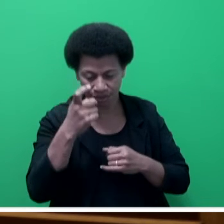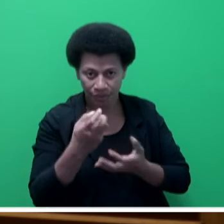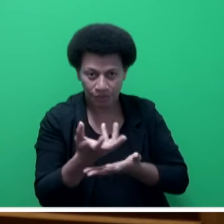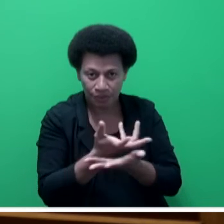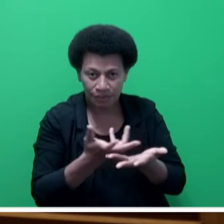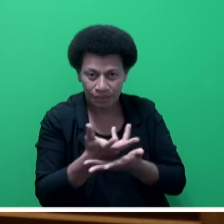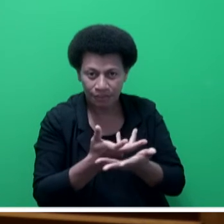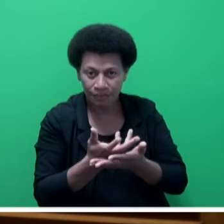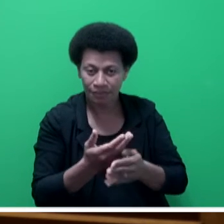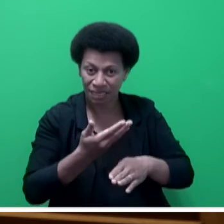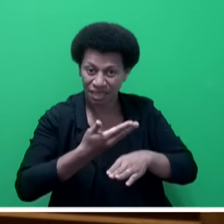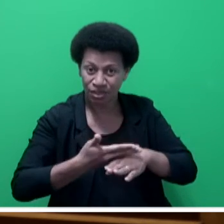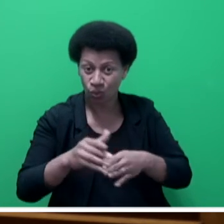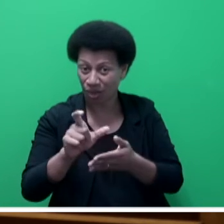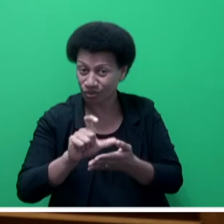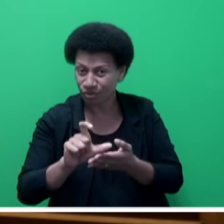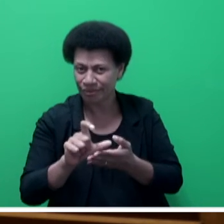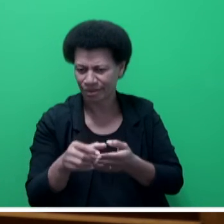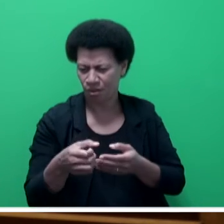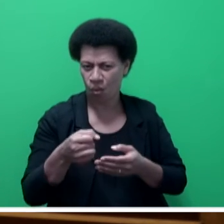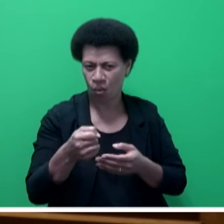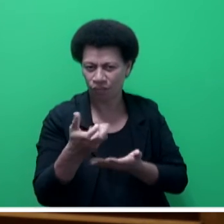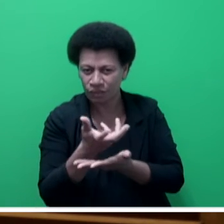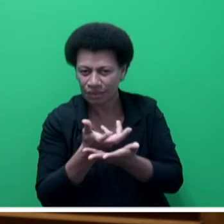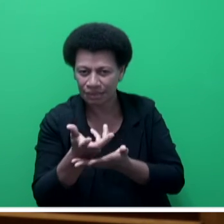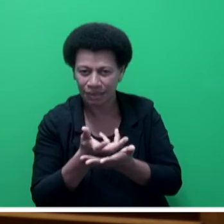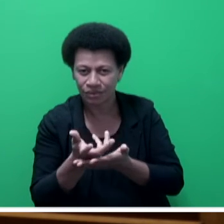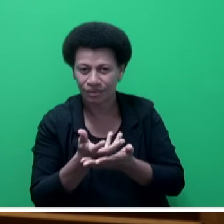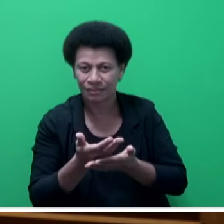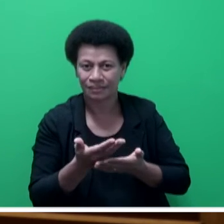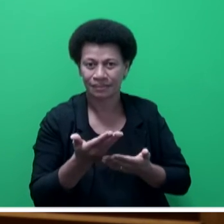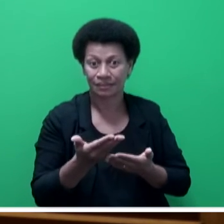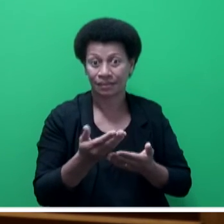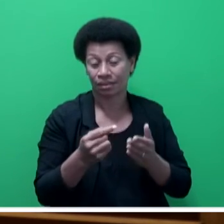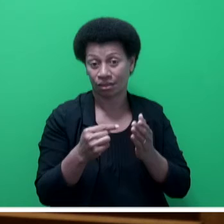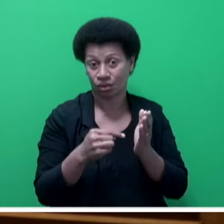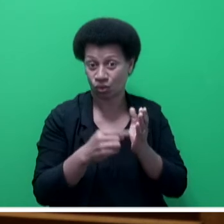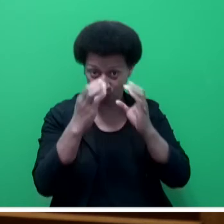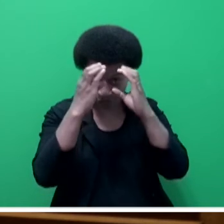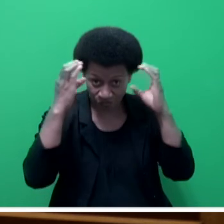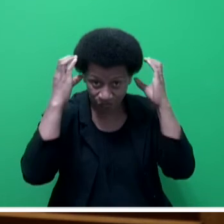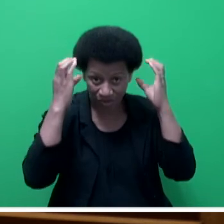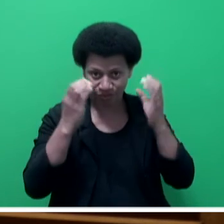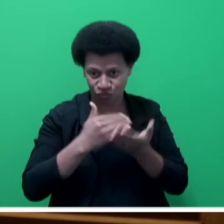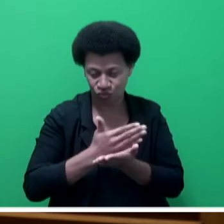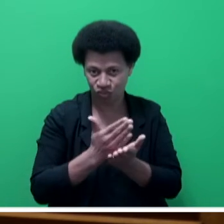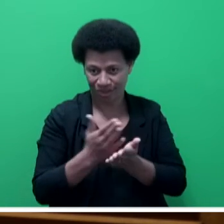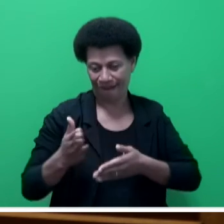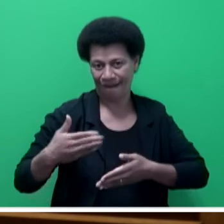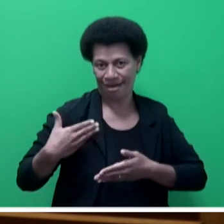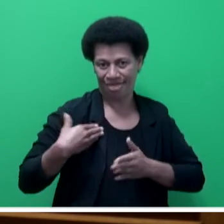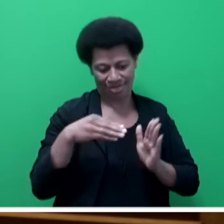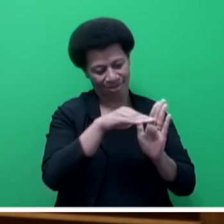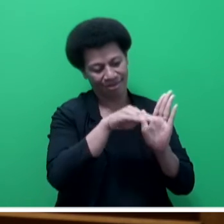New Cal have actually been put on hold, so in light of their community outbreak. And with Tuvalu, we're progressing to share health protocols